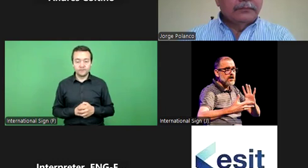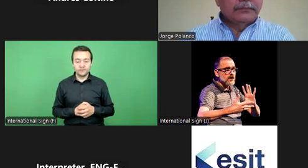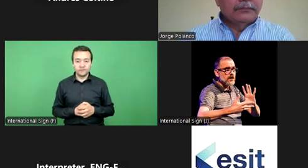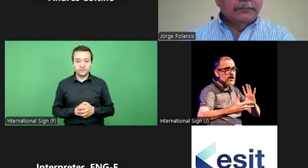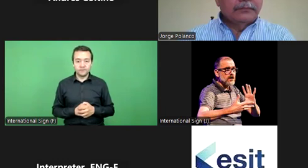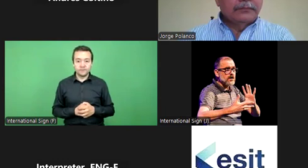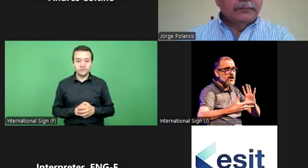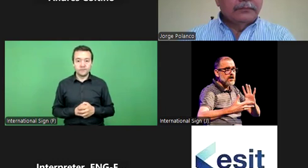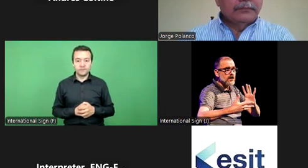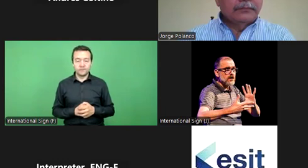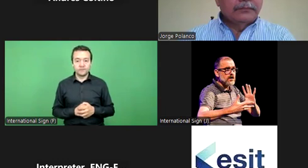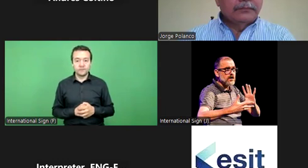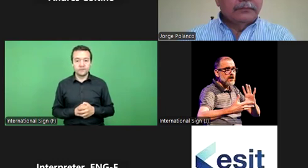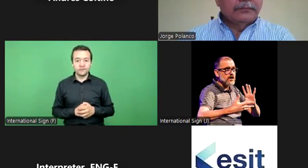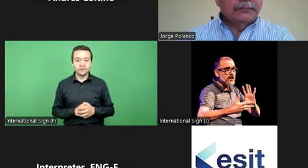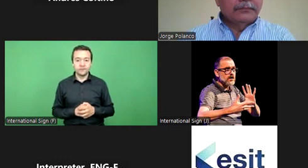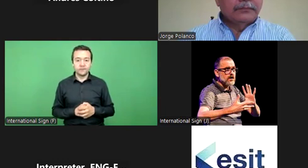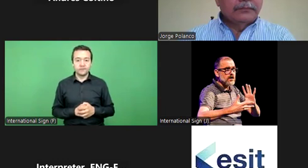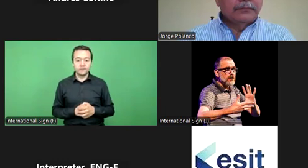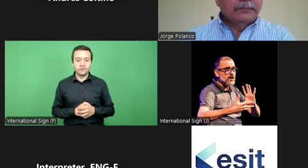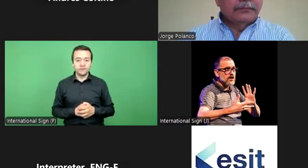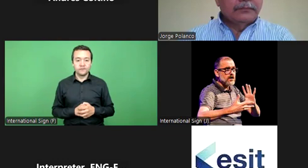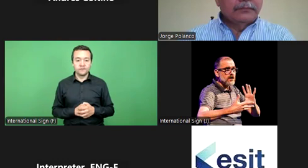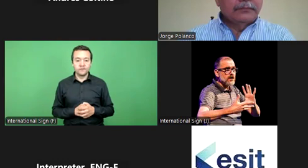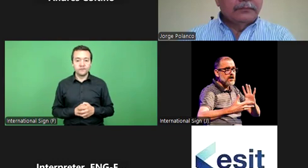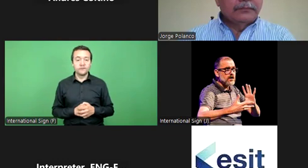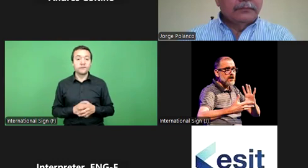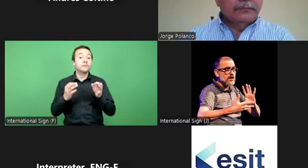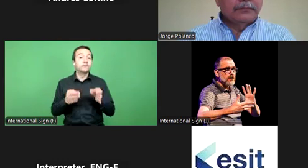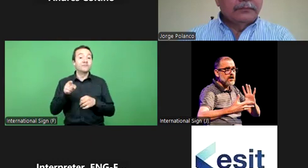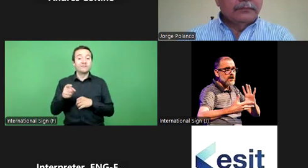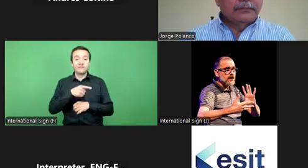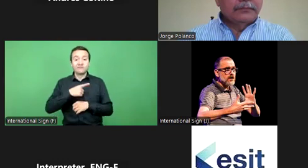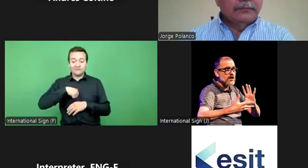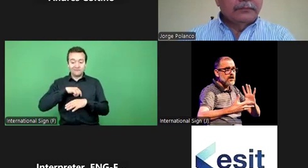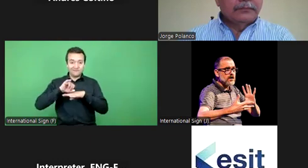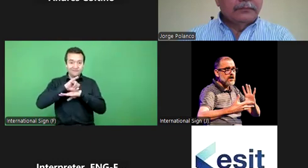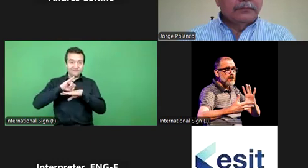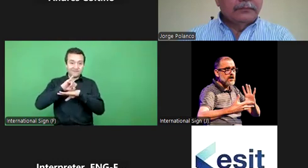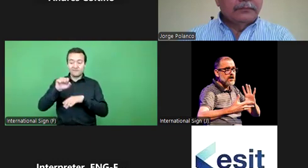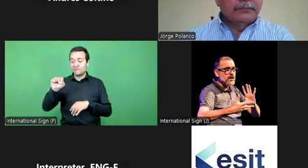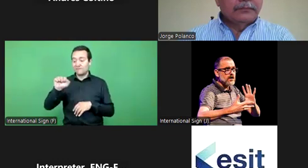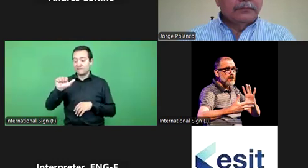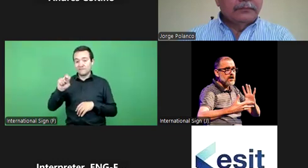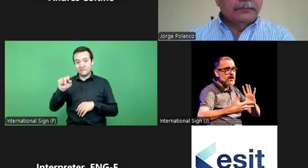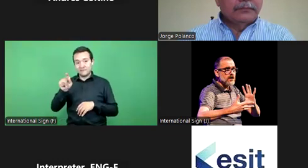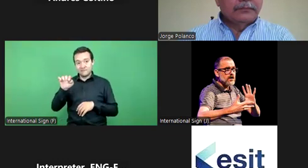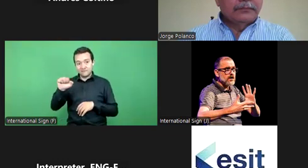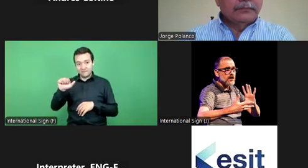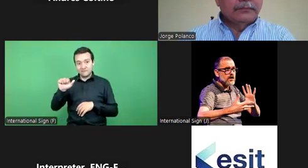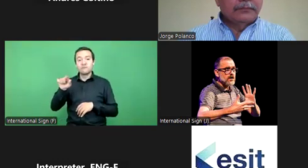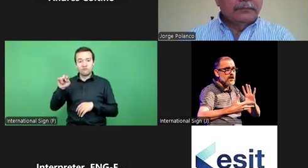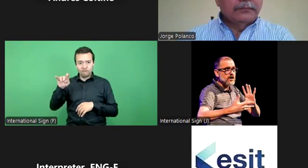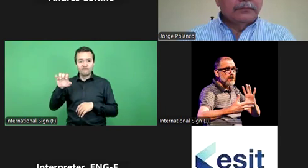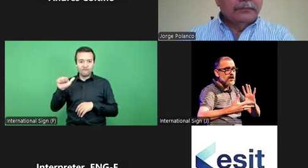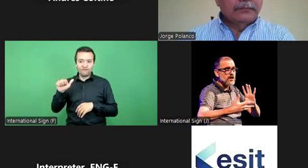With respect to St. Lucia, there was limited human resources across the sector for the EPHF, which